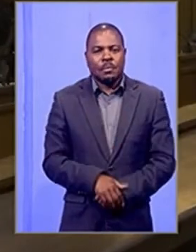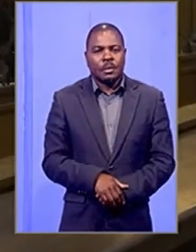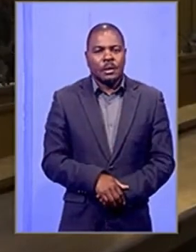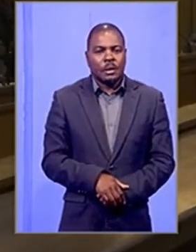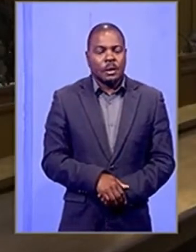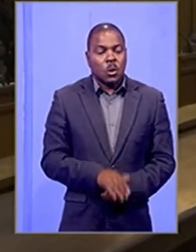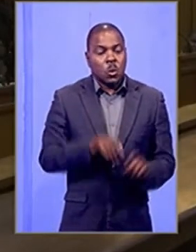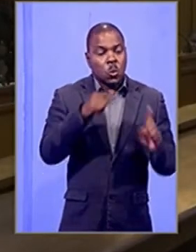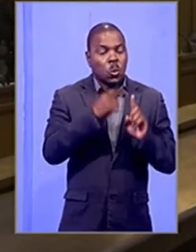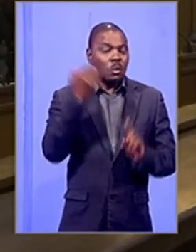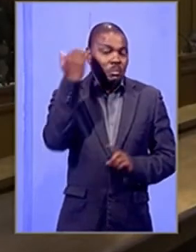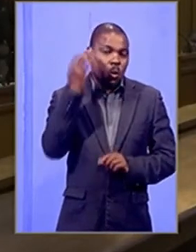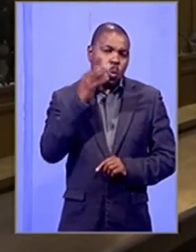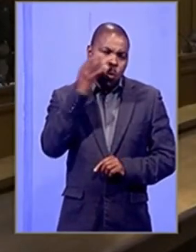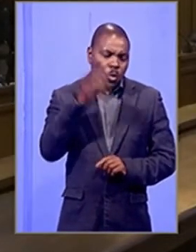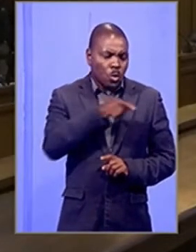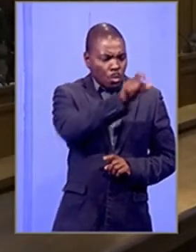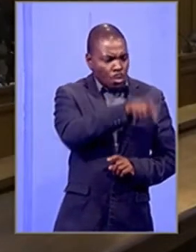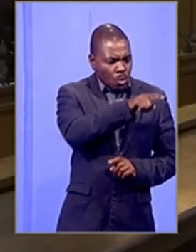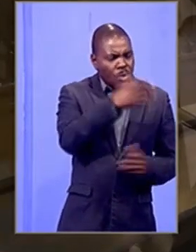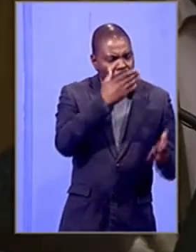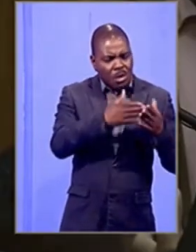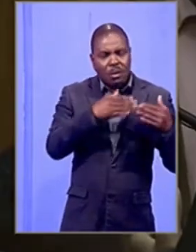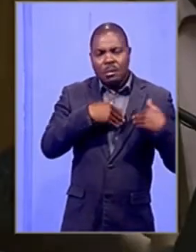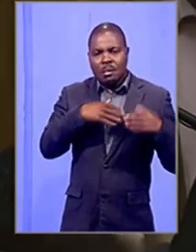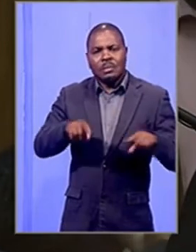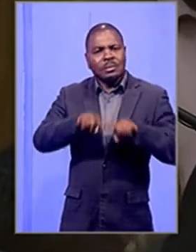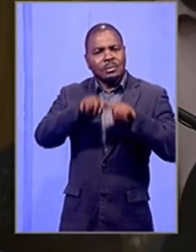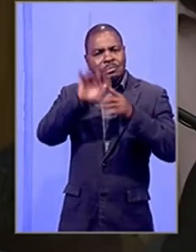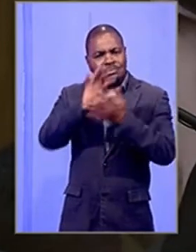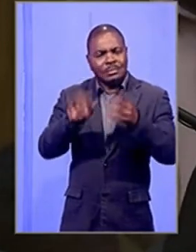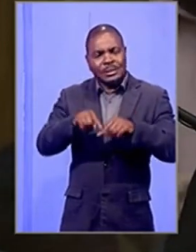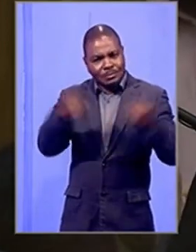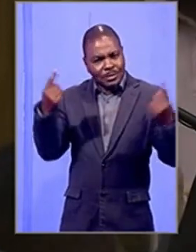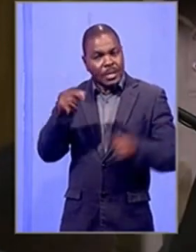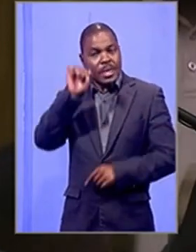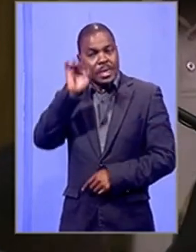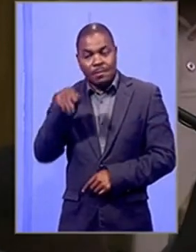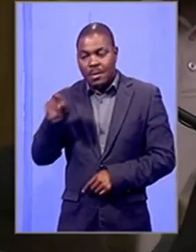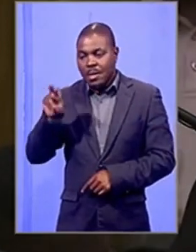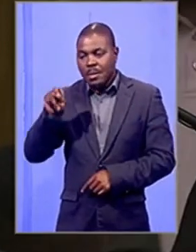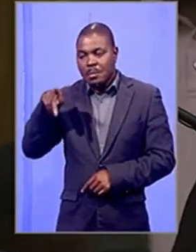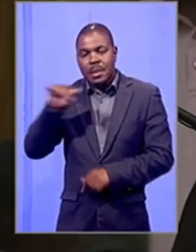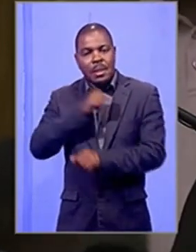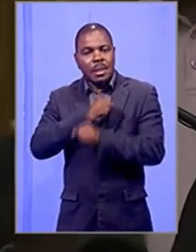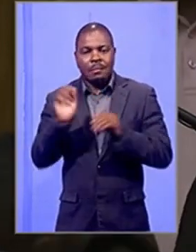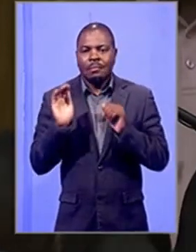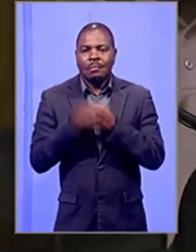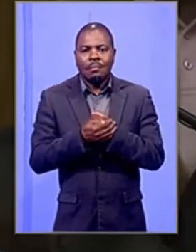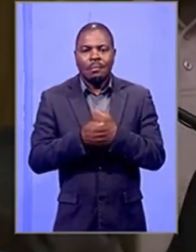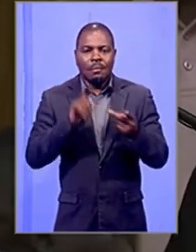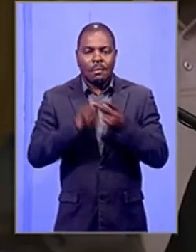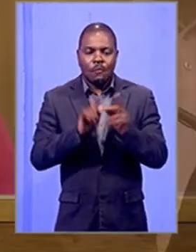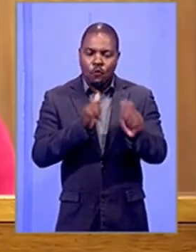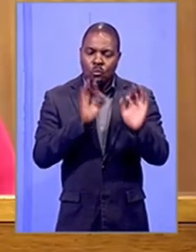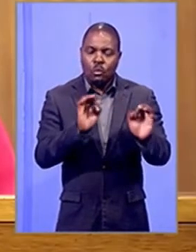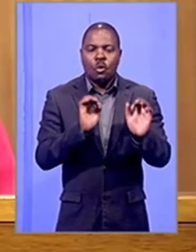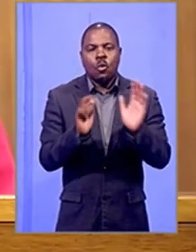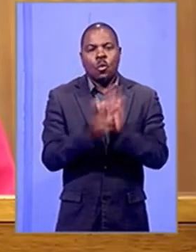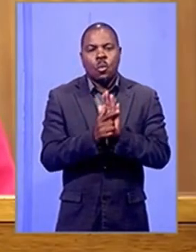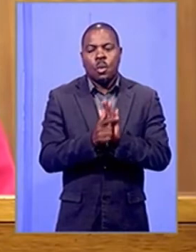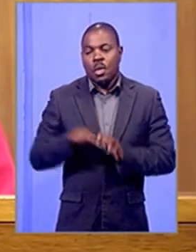a re muelelo wa gagwe a ka bo a dirile boipobolo jo bo farologaneng fa puso e ka bo e sanna bofitlha le go dira dilo ka molao. Puso